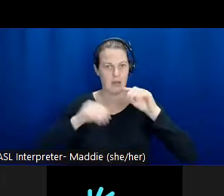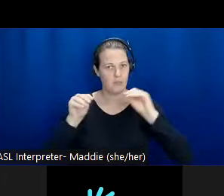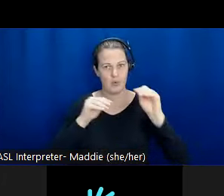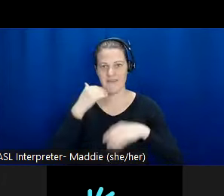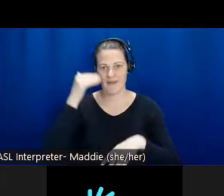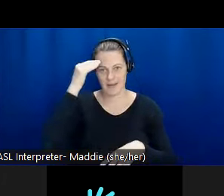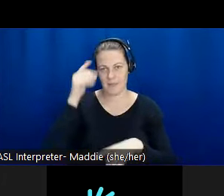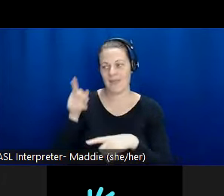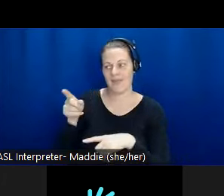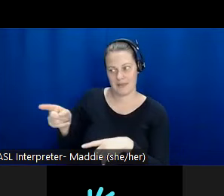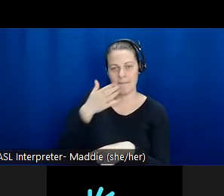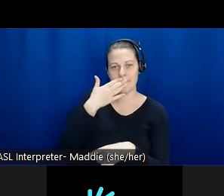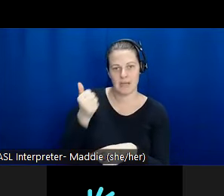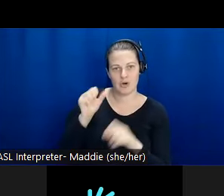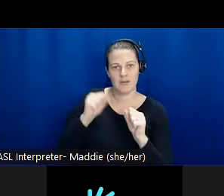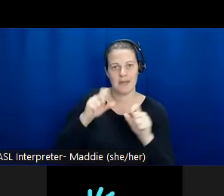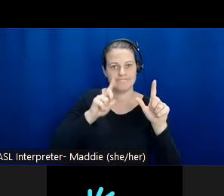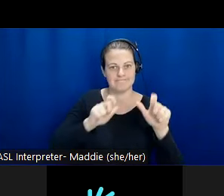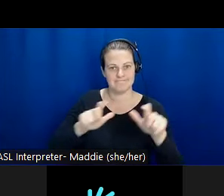an examination.